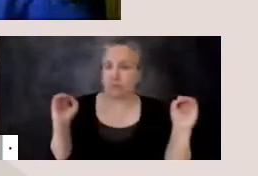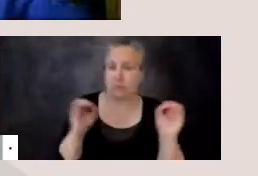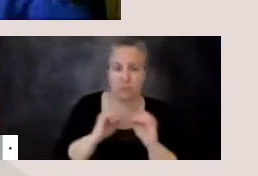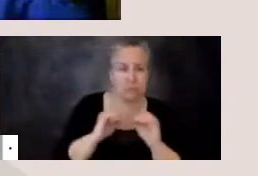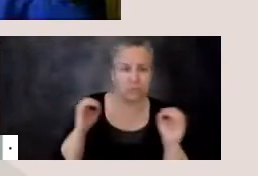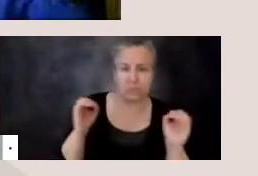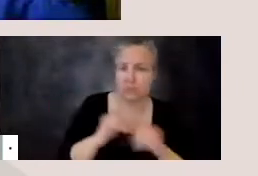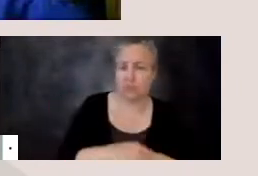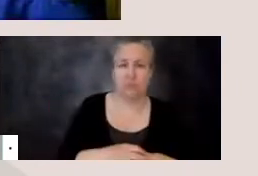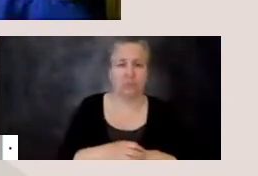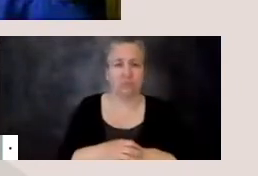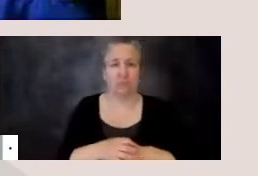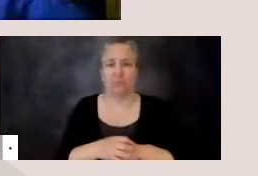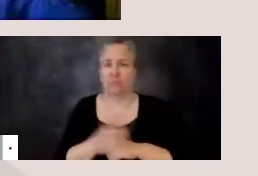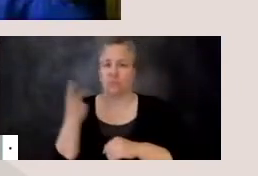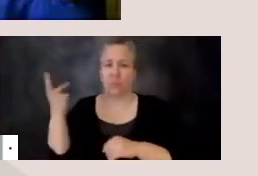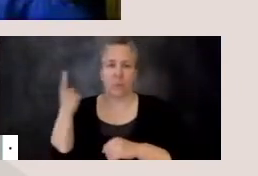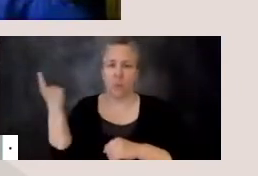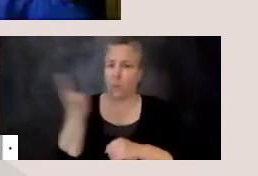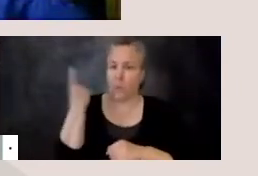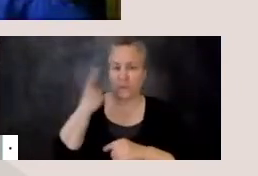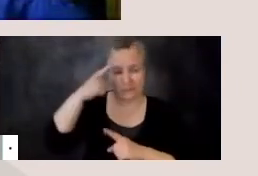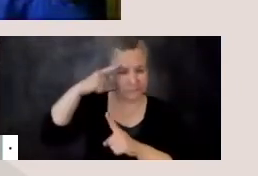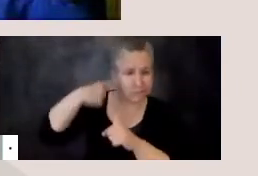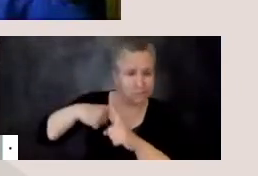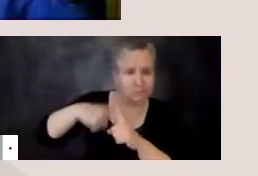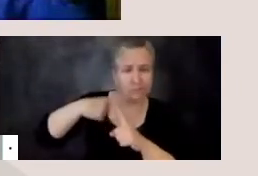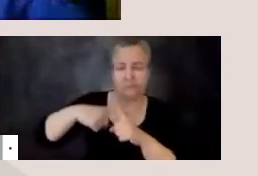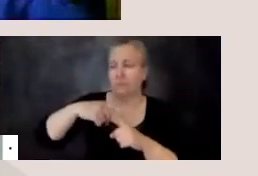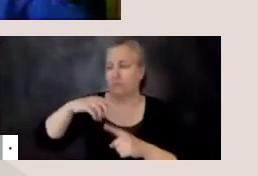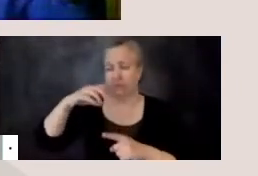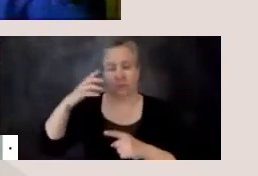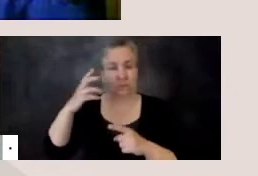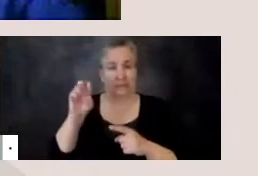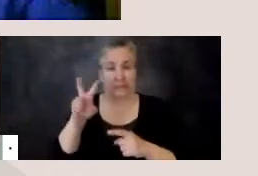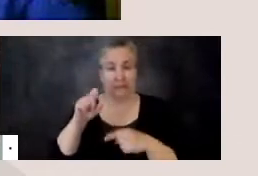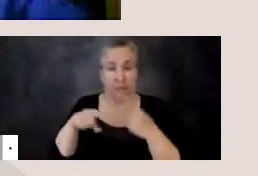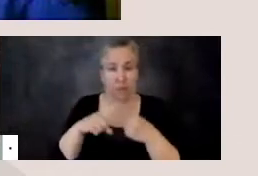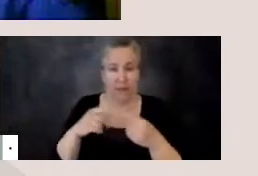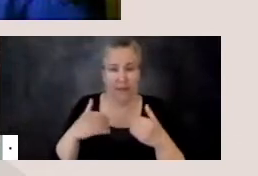always optimistic and knowing,